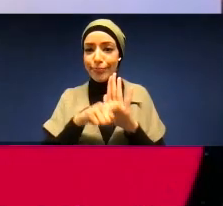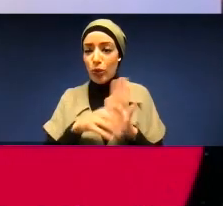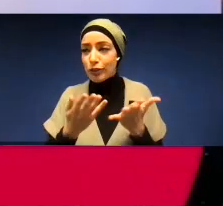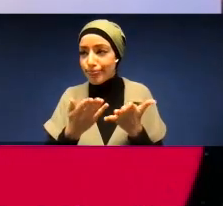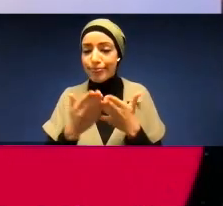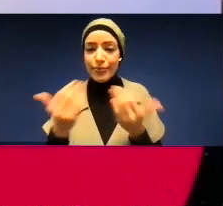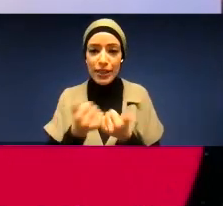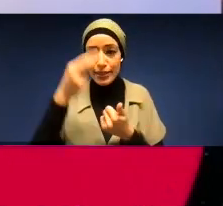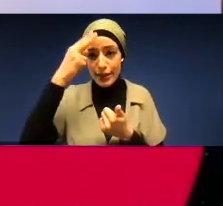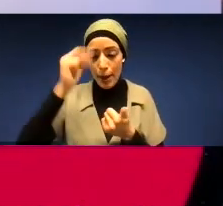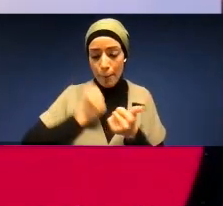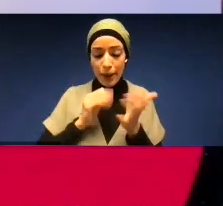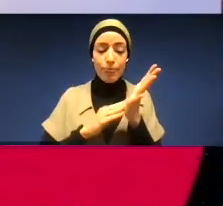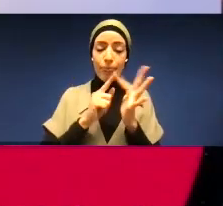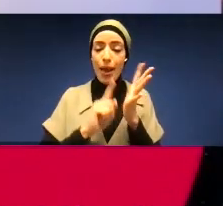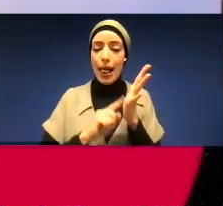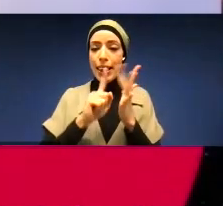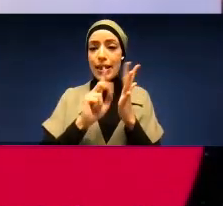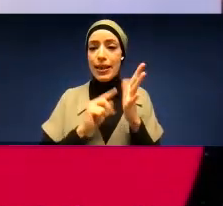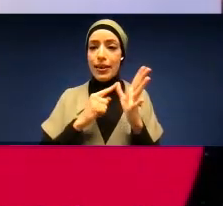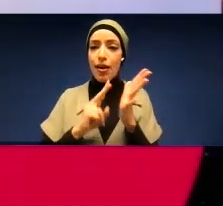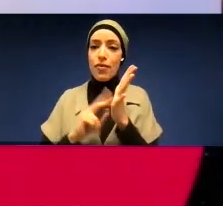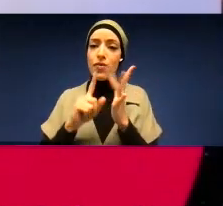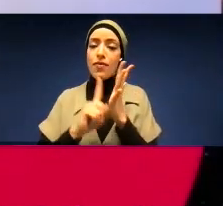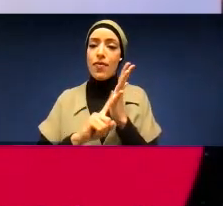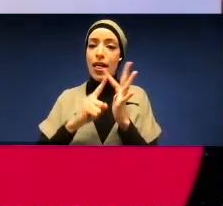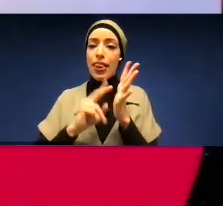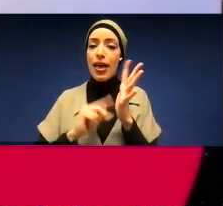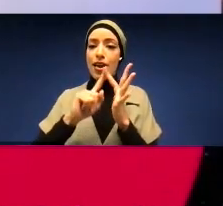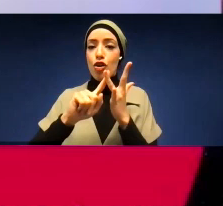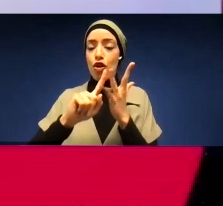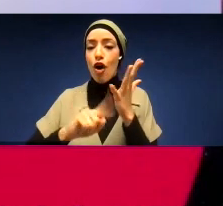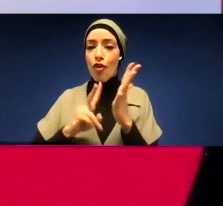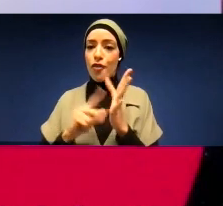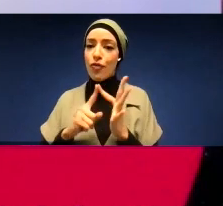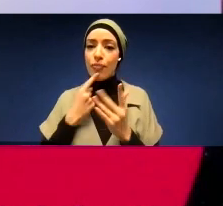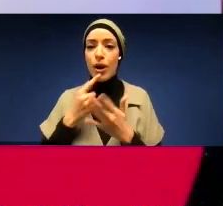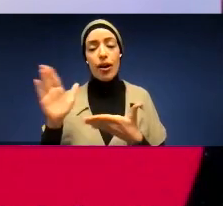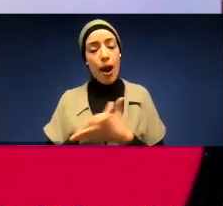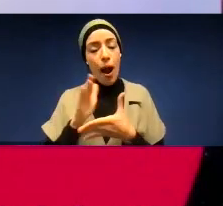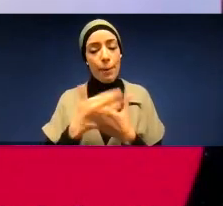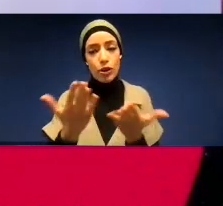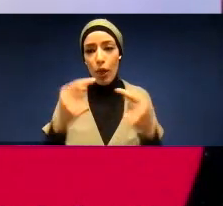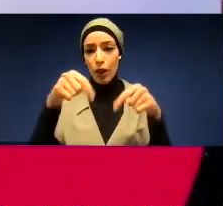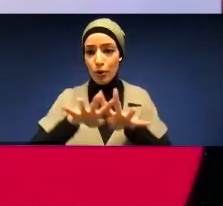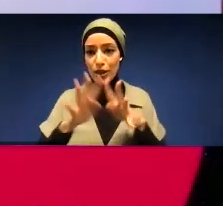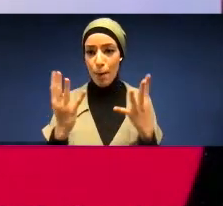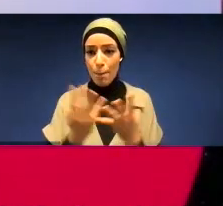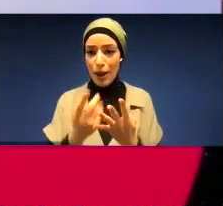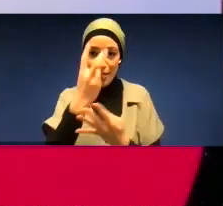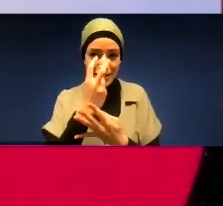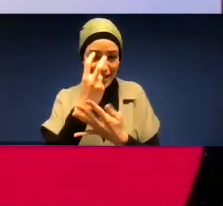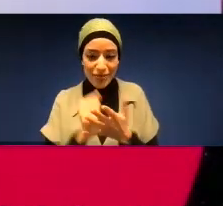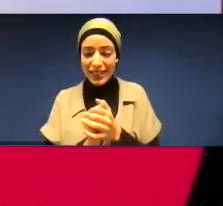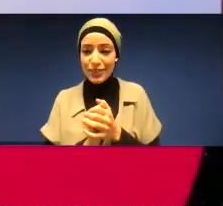My name is Melina Villeneuve, and I am extremely proud to welcome you to this panel tonight, or today, depending on where you're